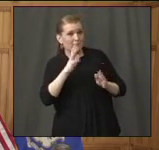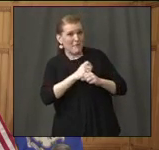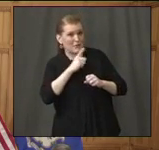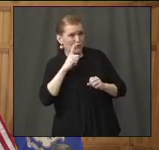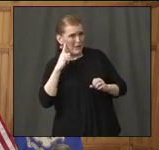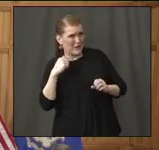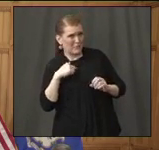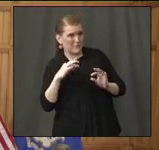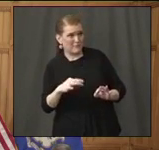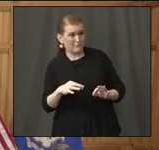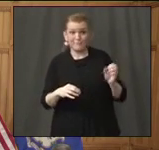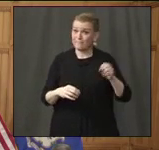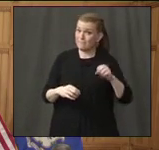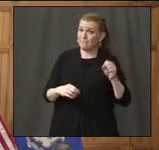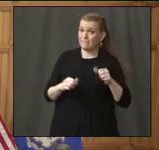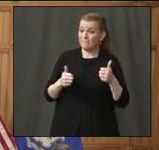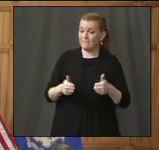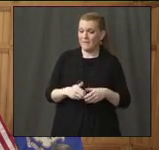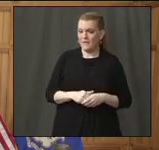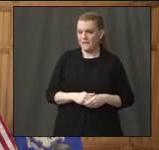can. Thanks.